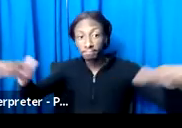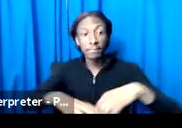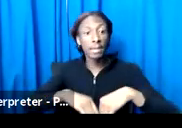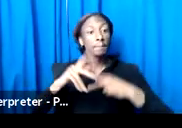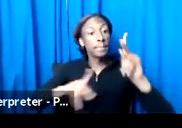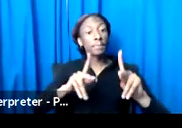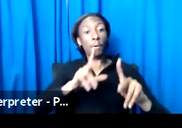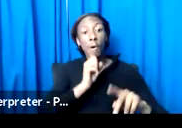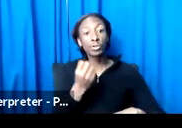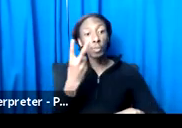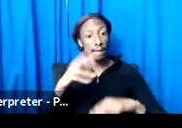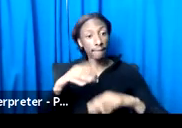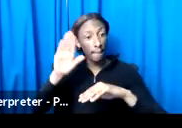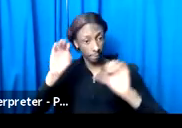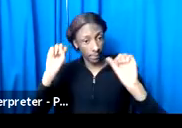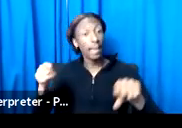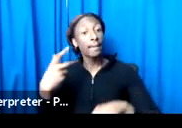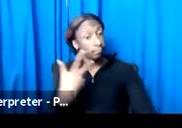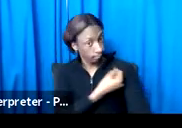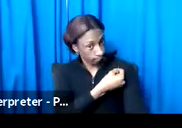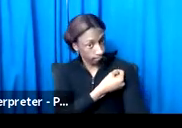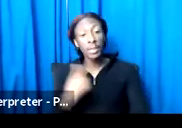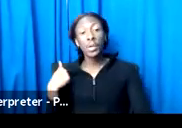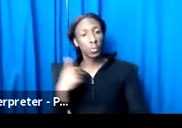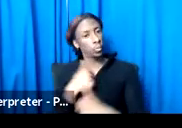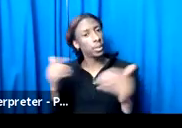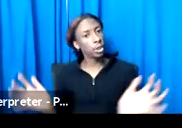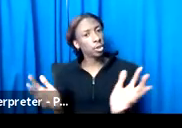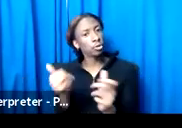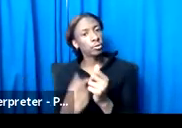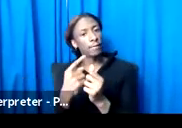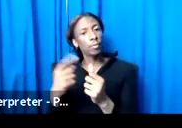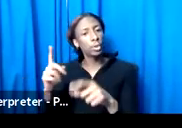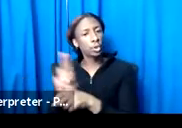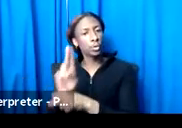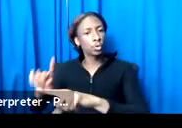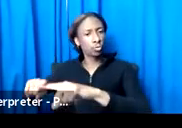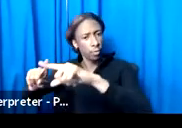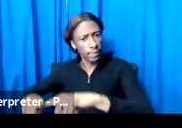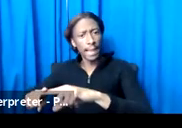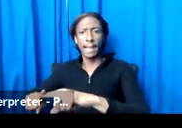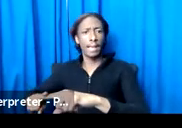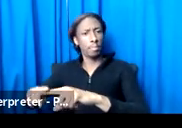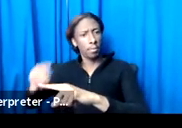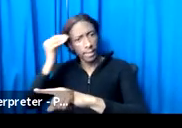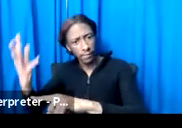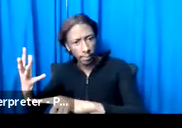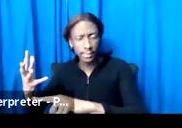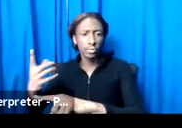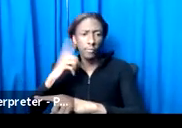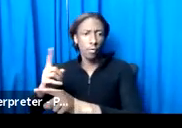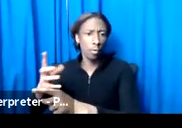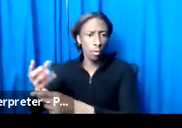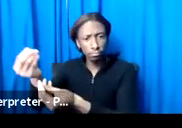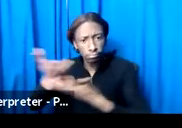older can be vaccinated. We encourage everyone to use reliable sources to get information about COVID-19 and